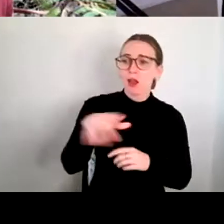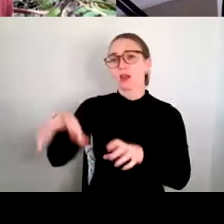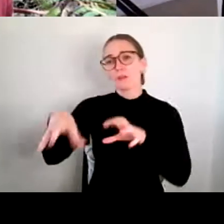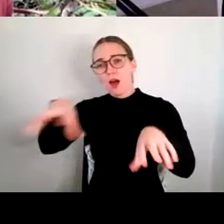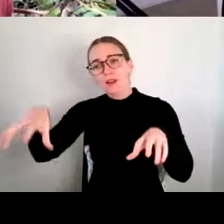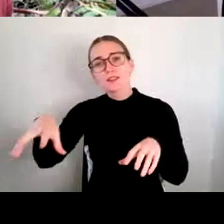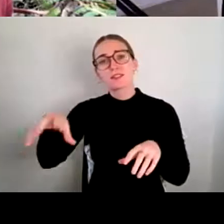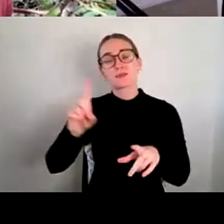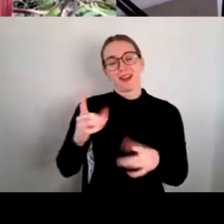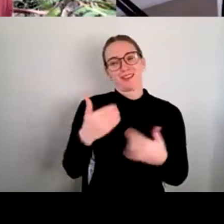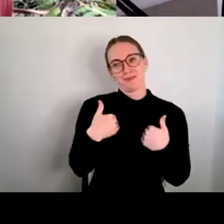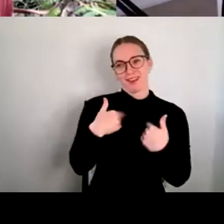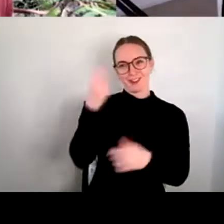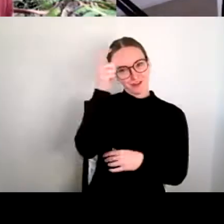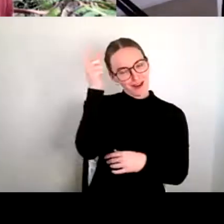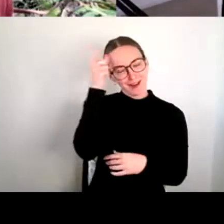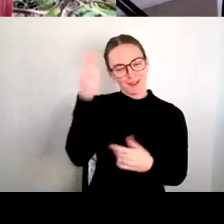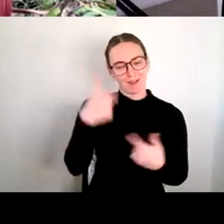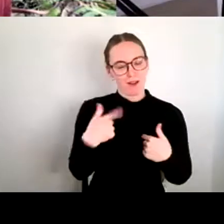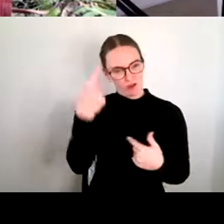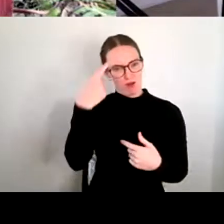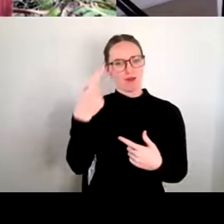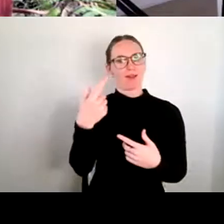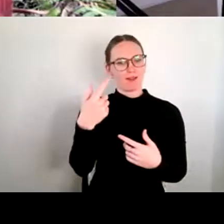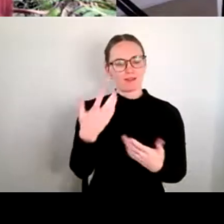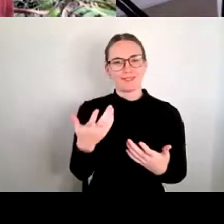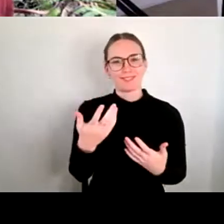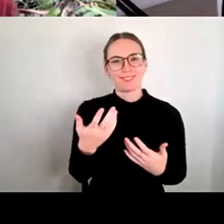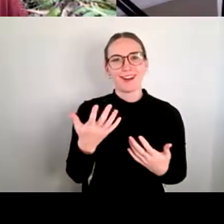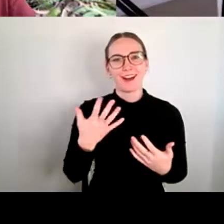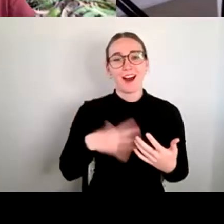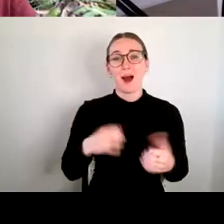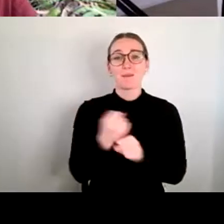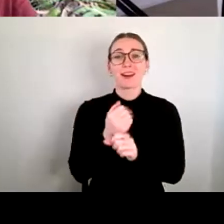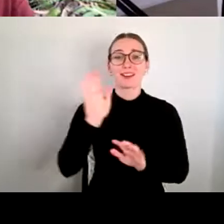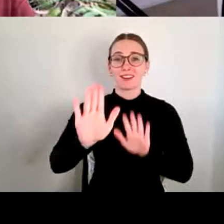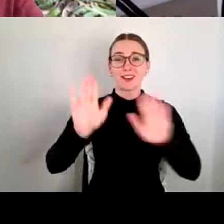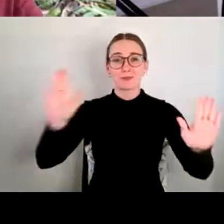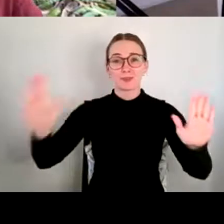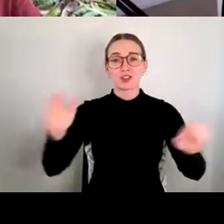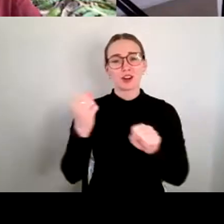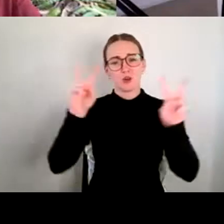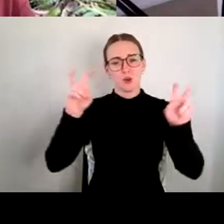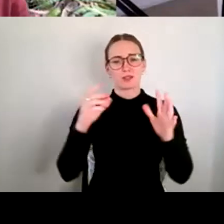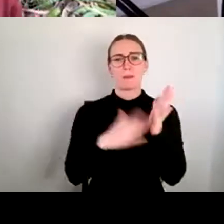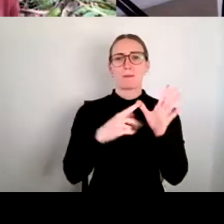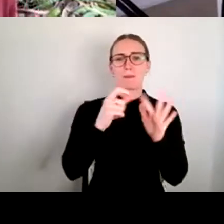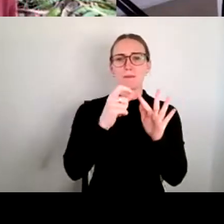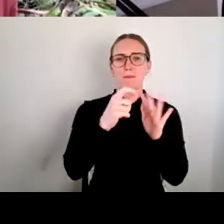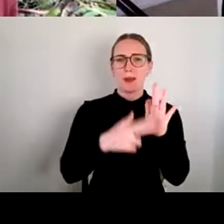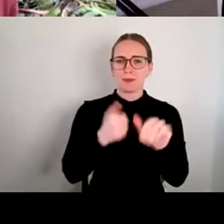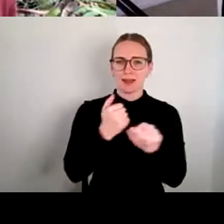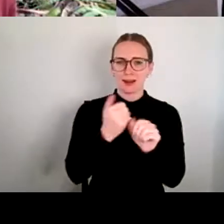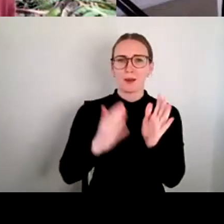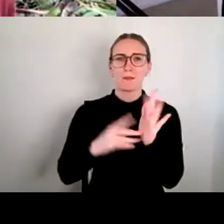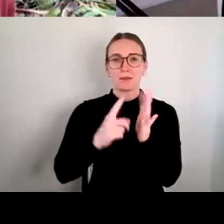as a creative being at heart, took that to its nth degree, and I created an exhibition called Mapping Mildura, where for a month I